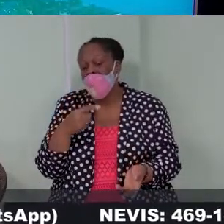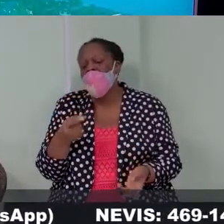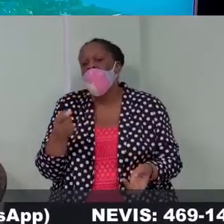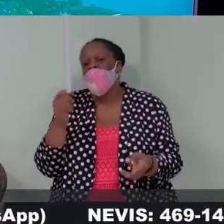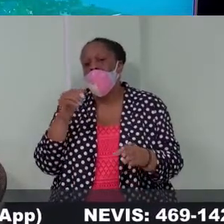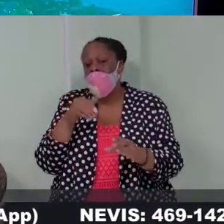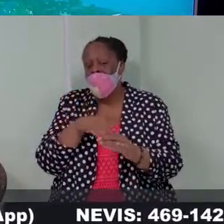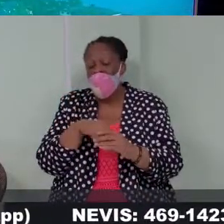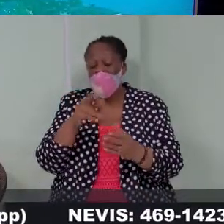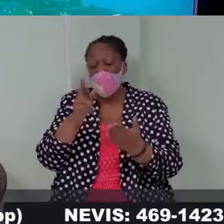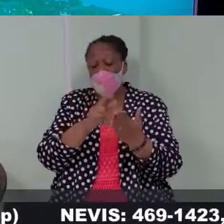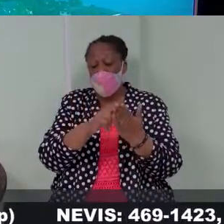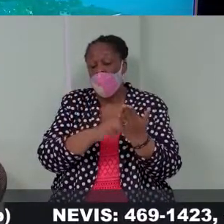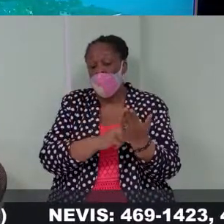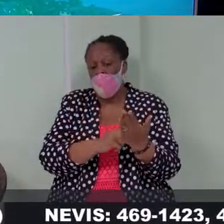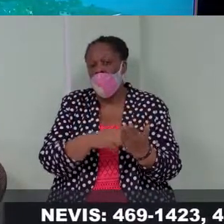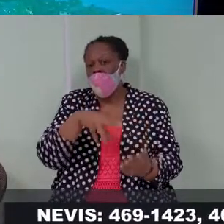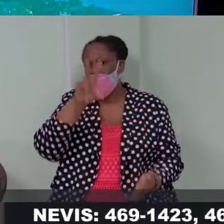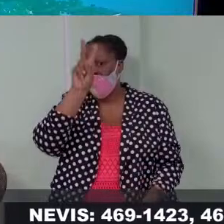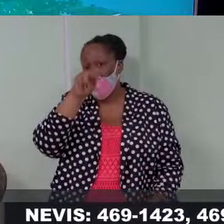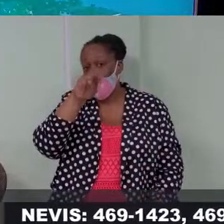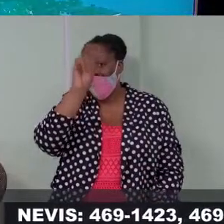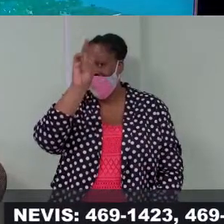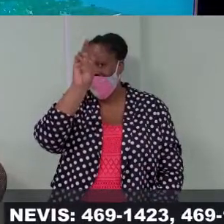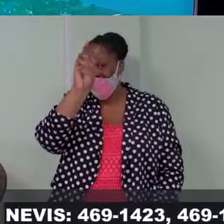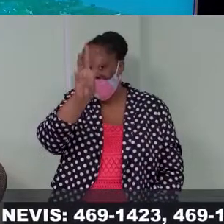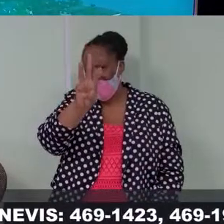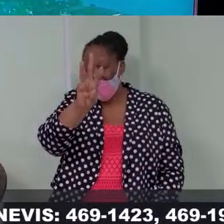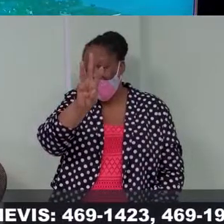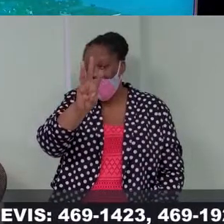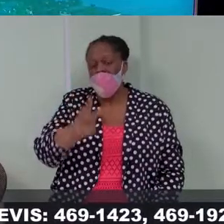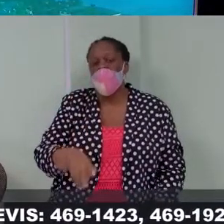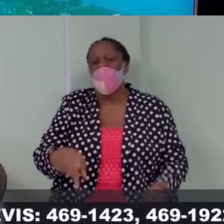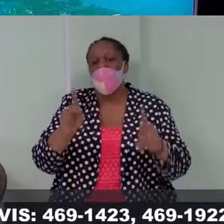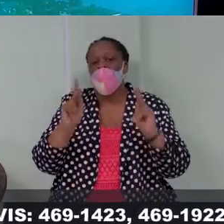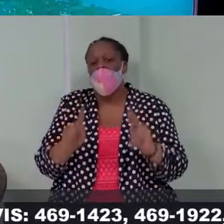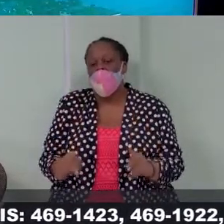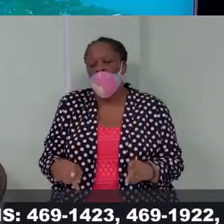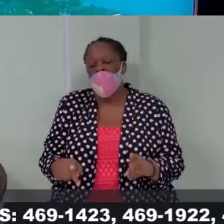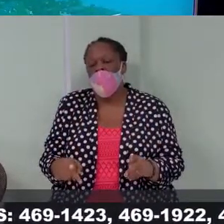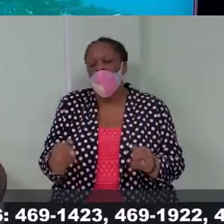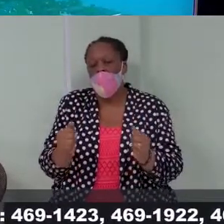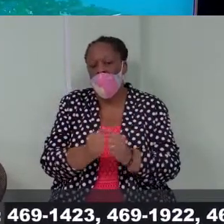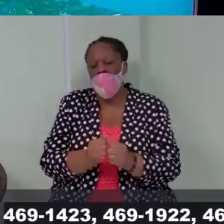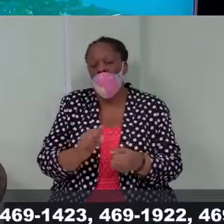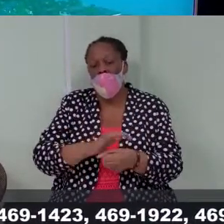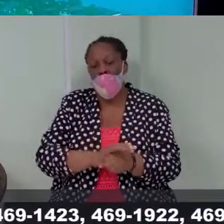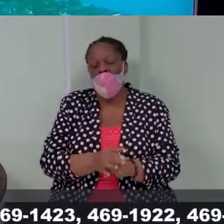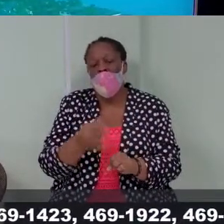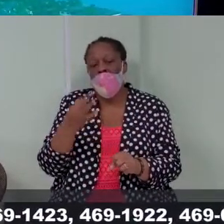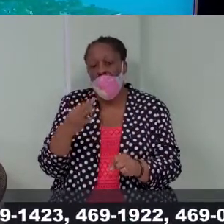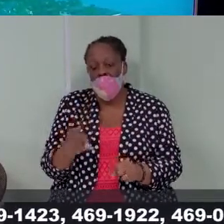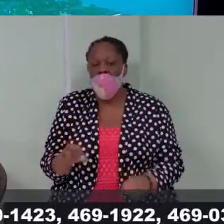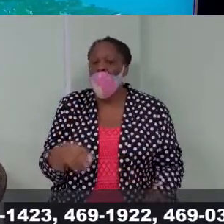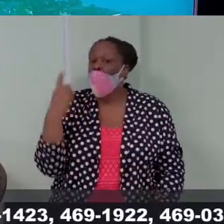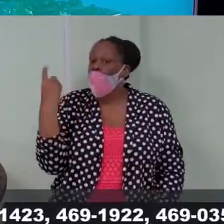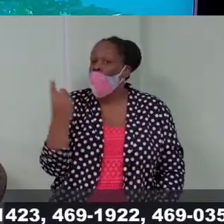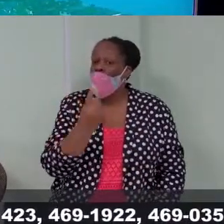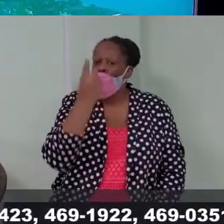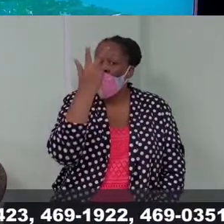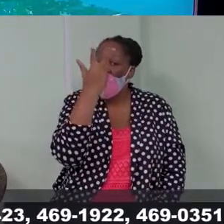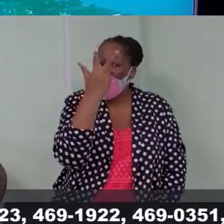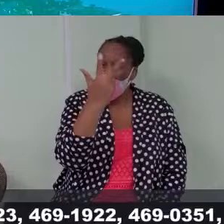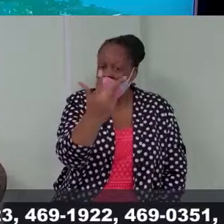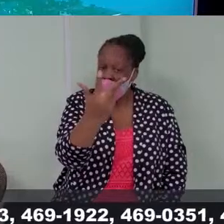26 confirmed cases of COVID-19, and there are only 3